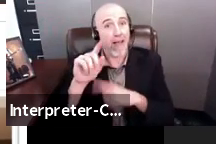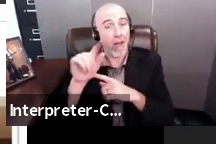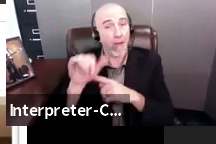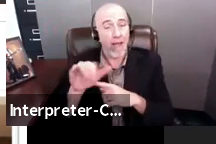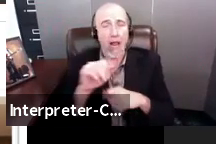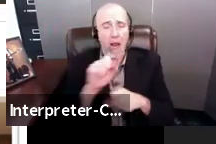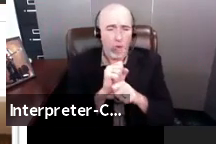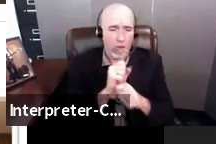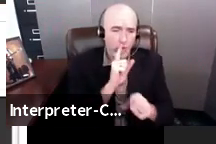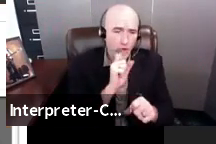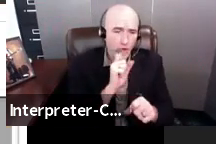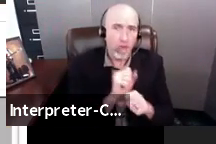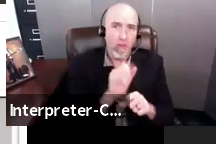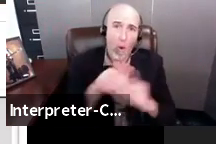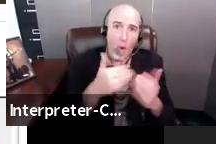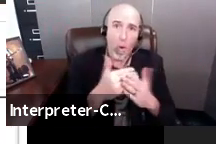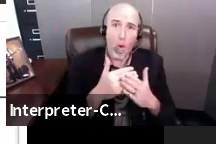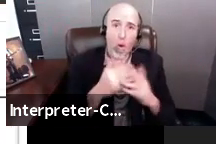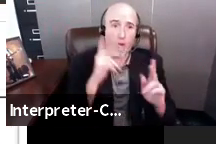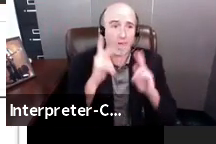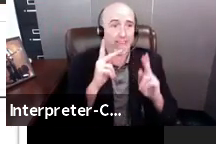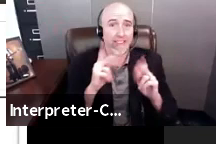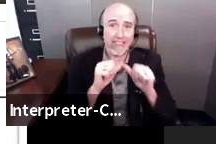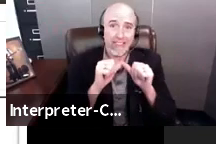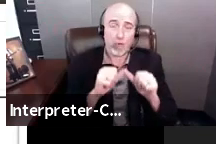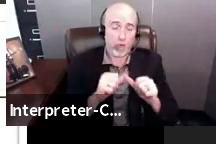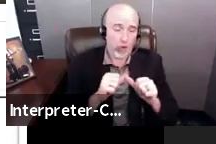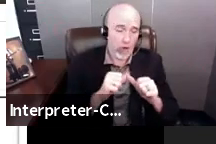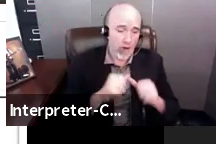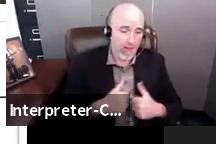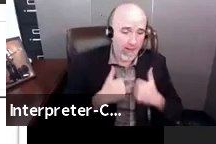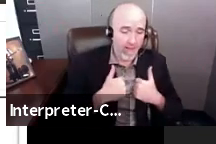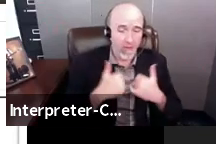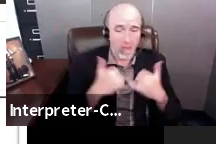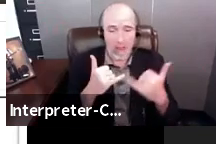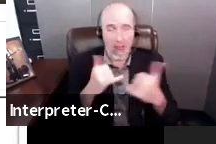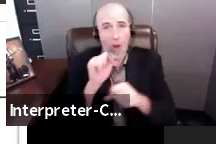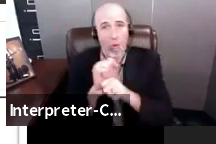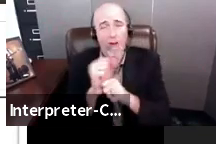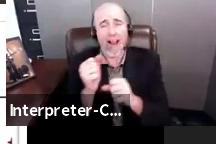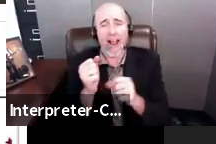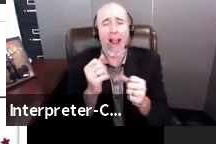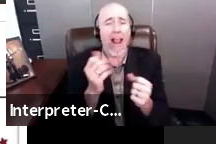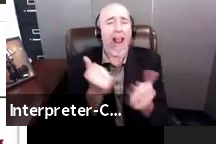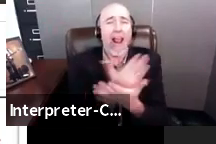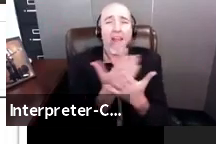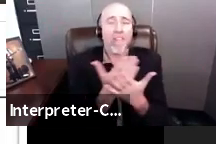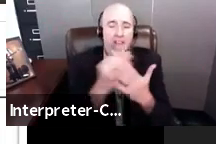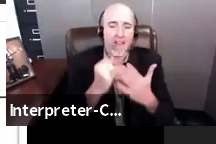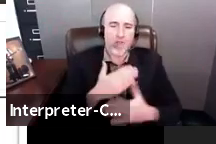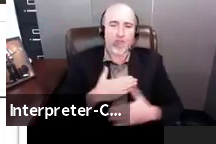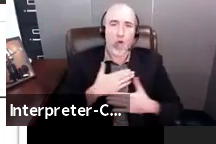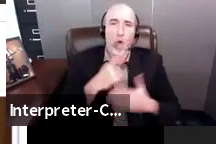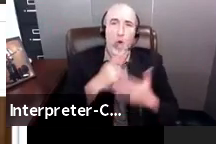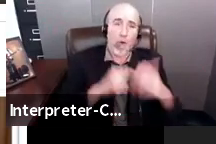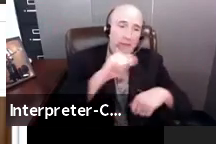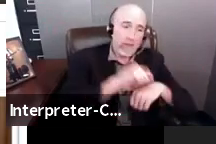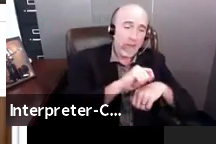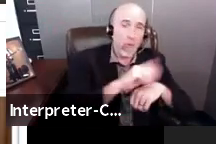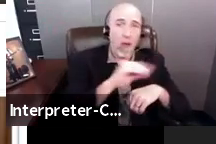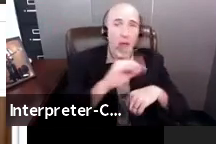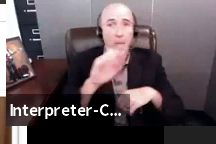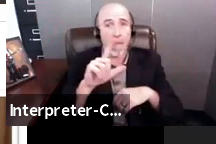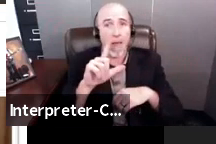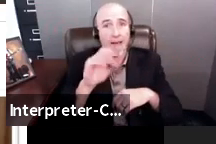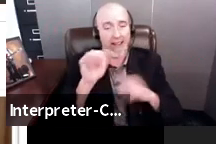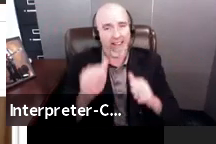all citizens can continue to live, play, work, and enjoy everything Temple and Bell County has to offer. We look